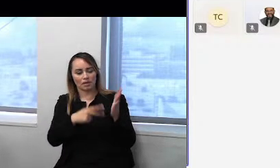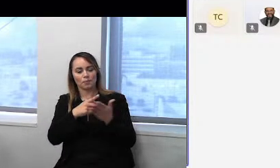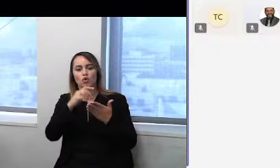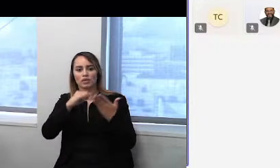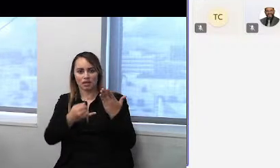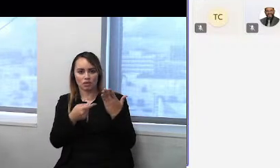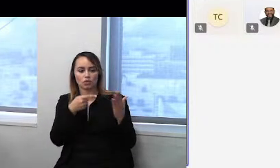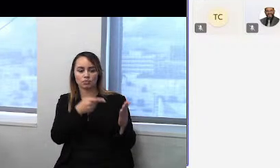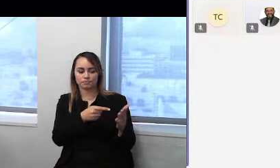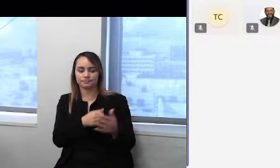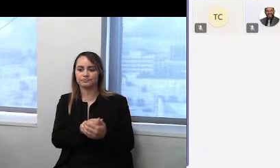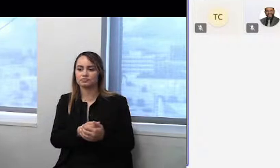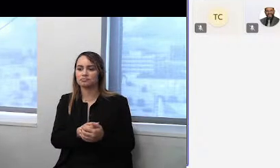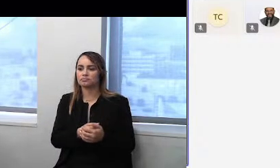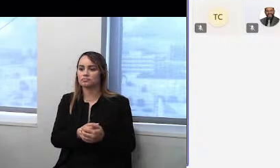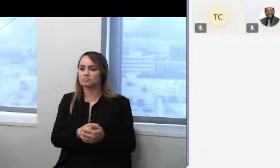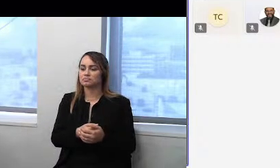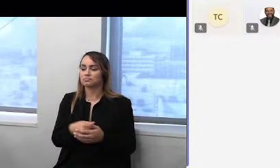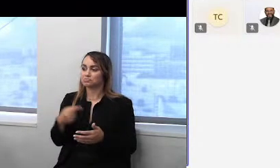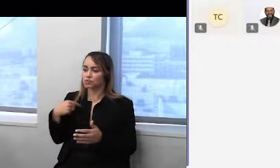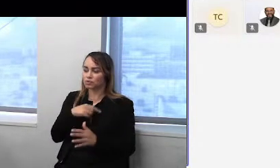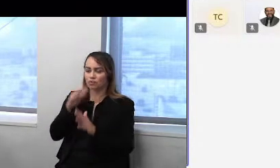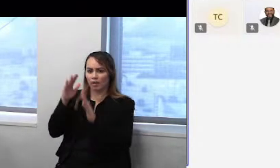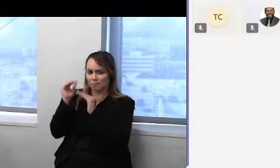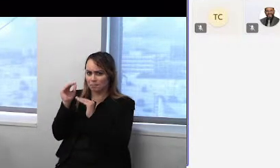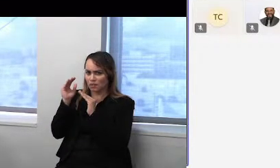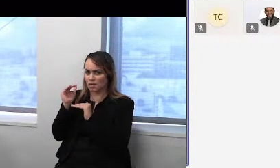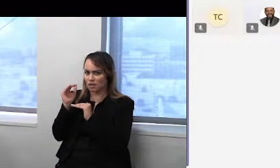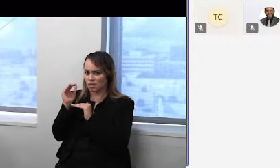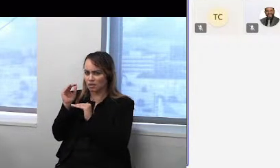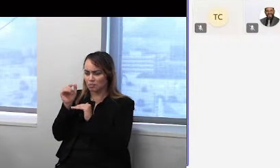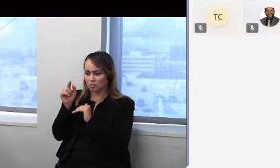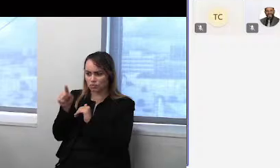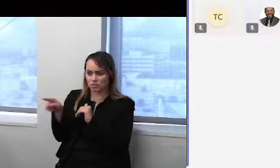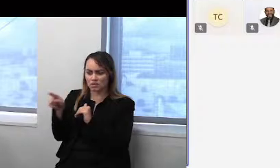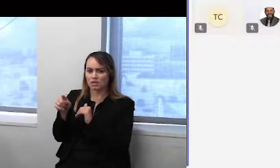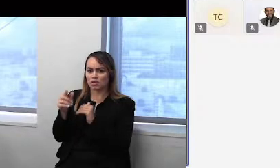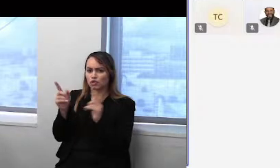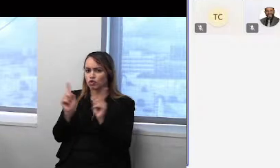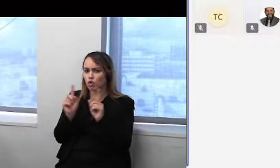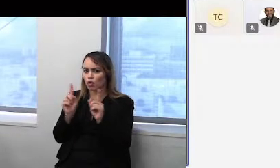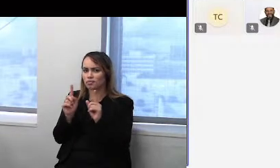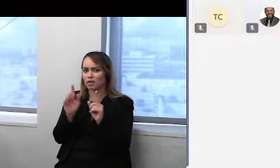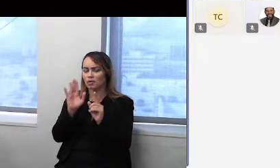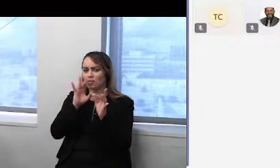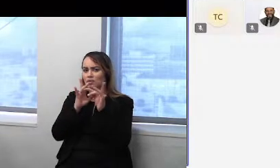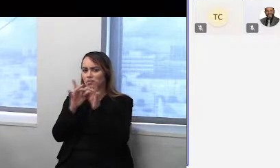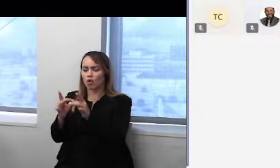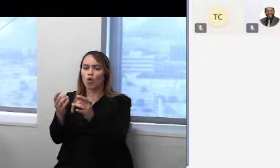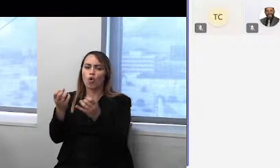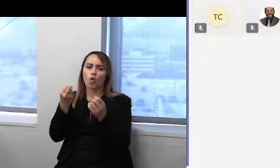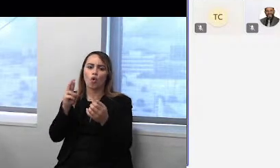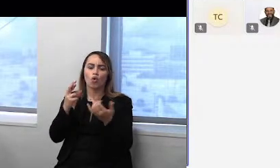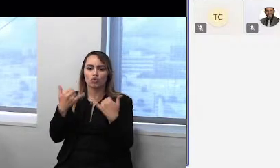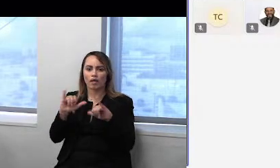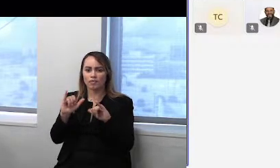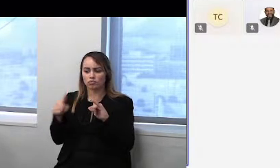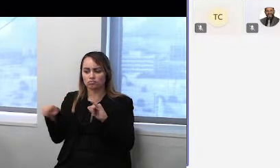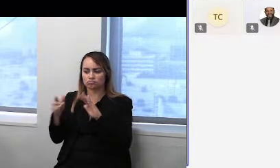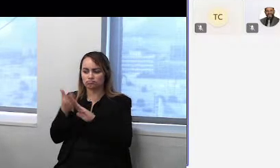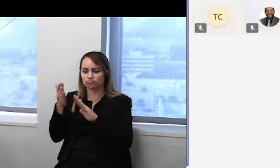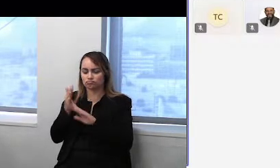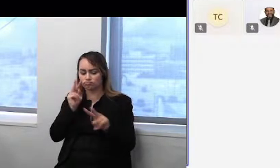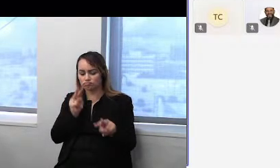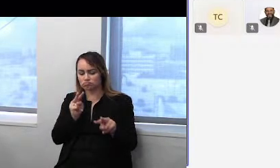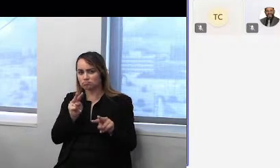of where that is likely to get sited or connected, or is that still under study? When you set an expectations, I will